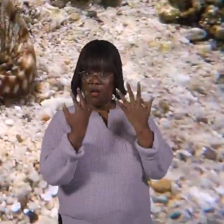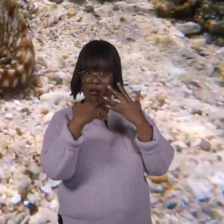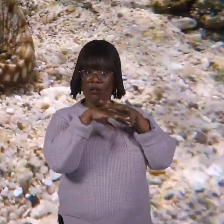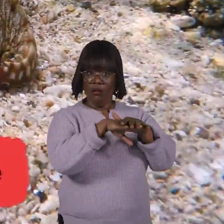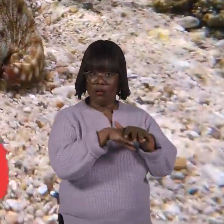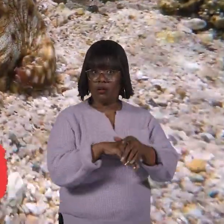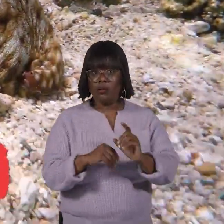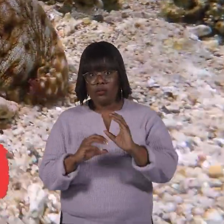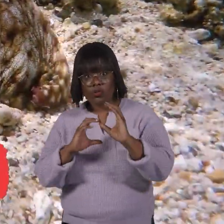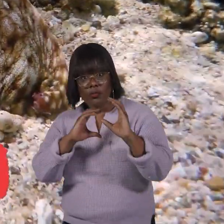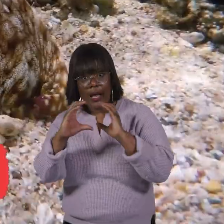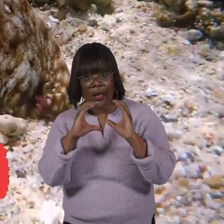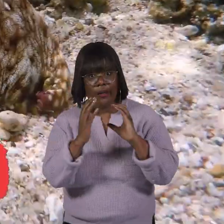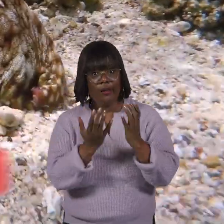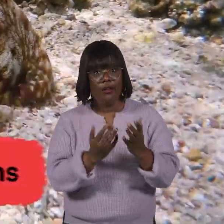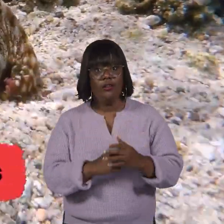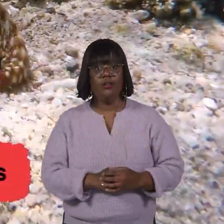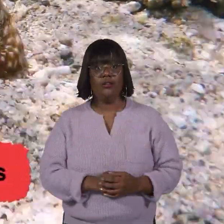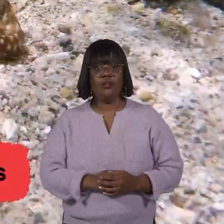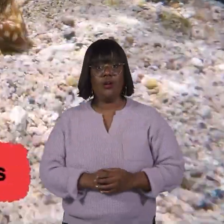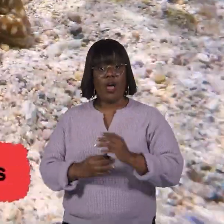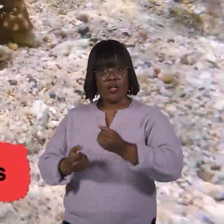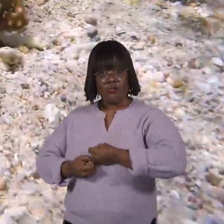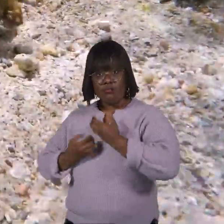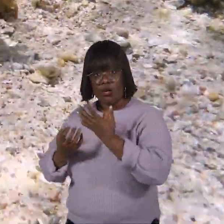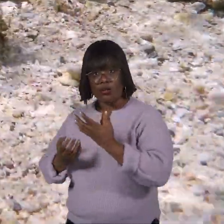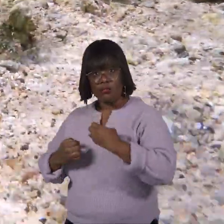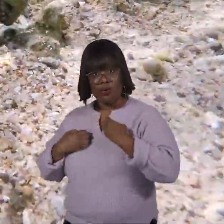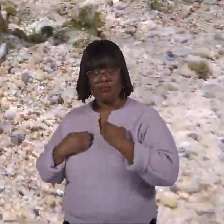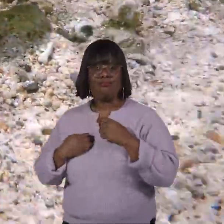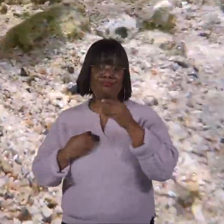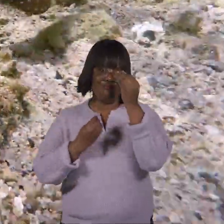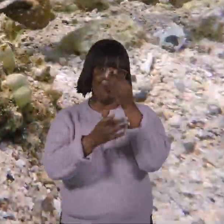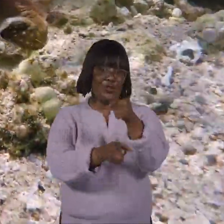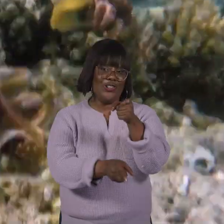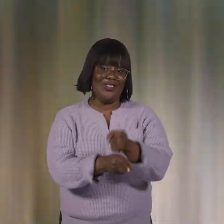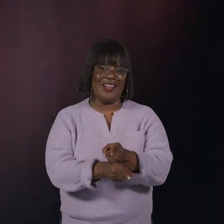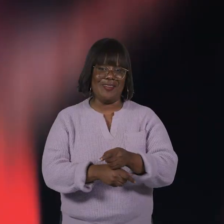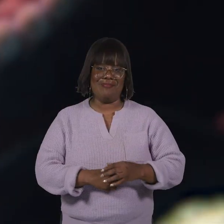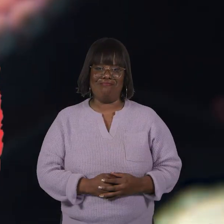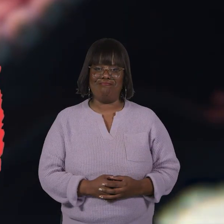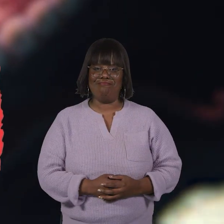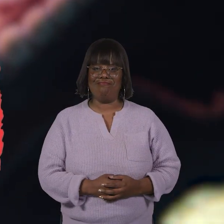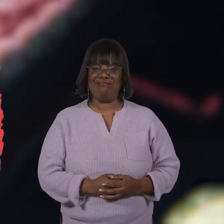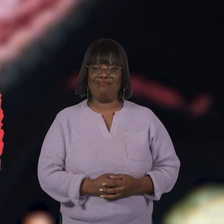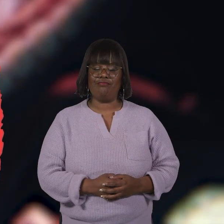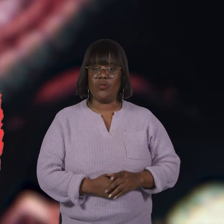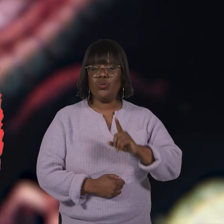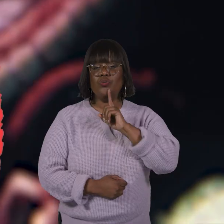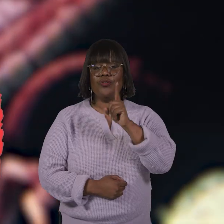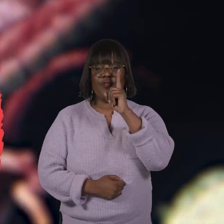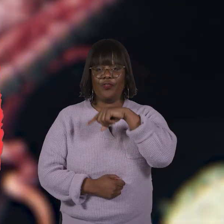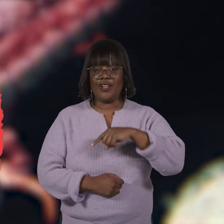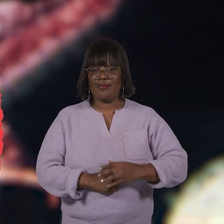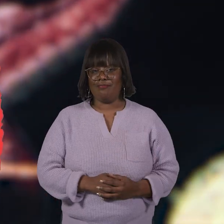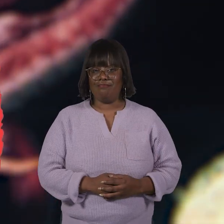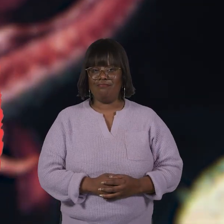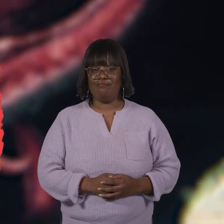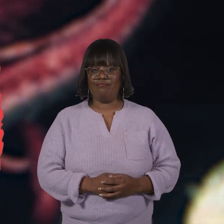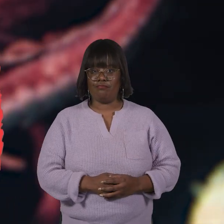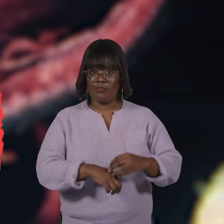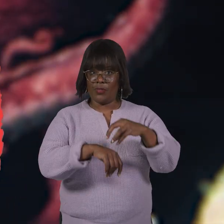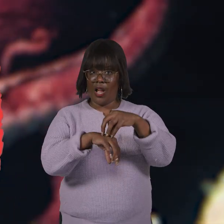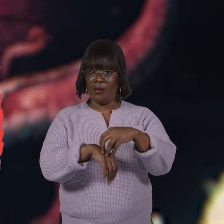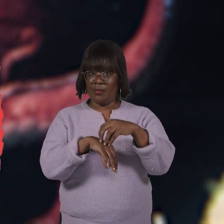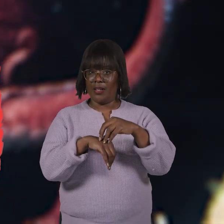camouflage, to communicate, and to express emotion, you're correct. True or false, octopuses